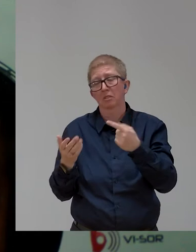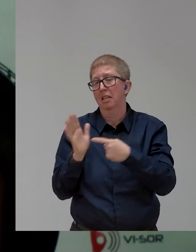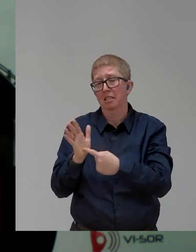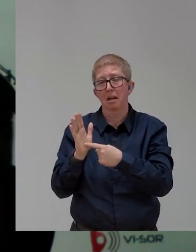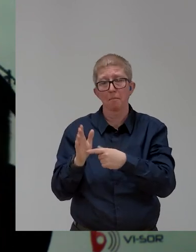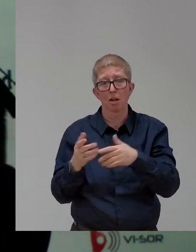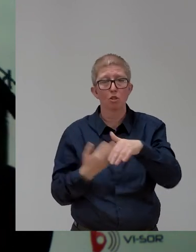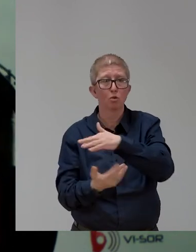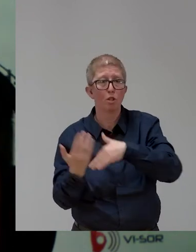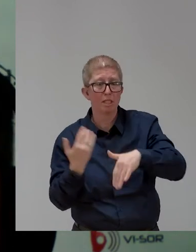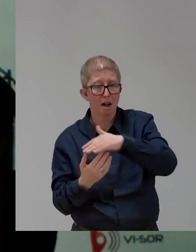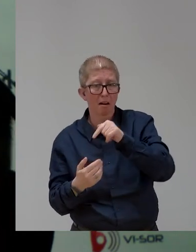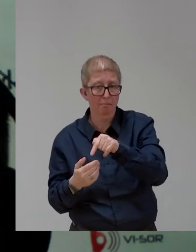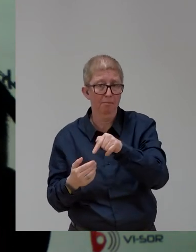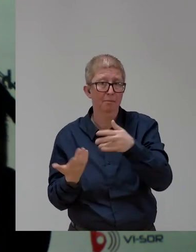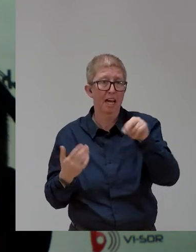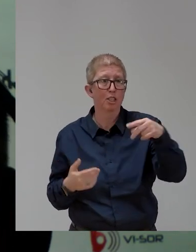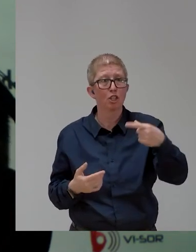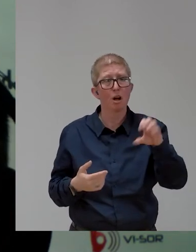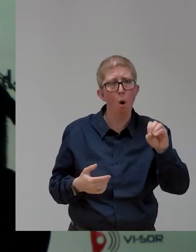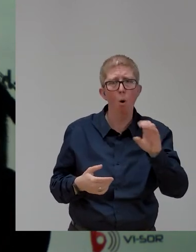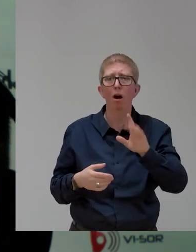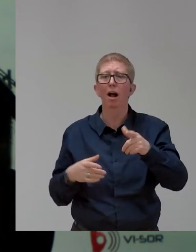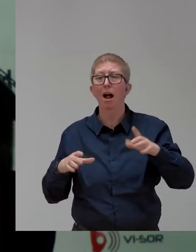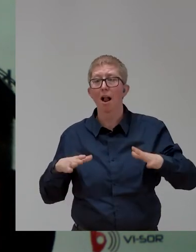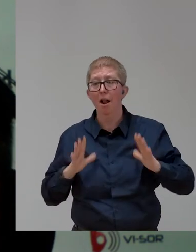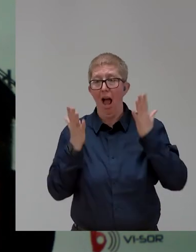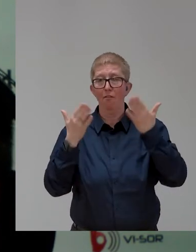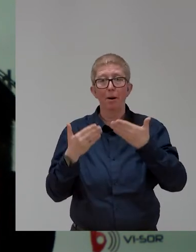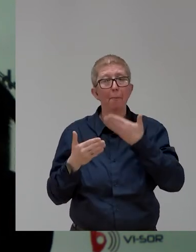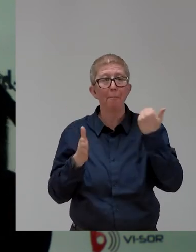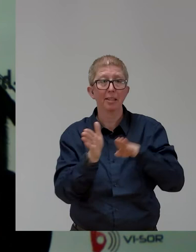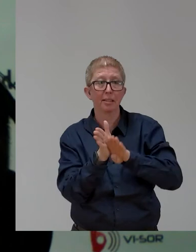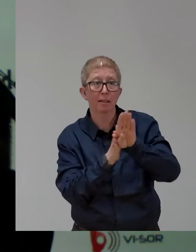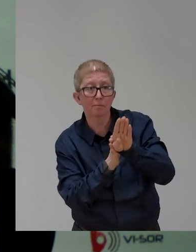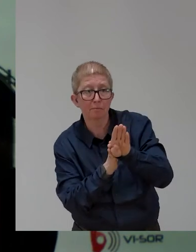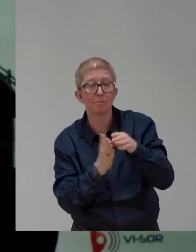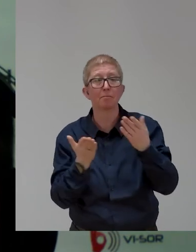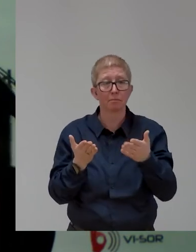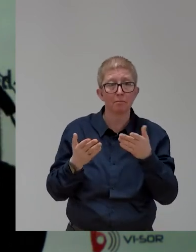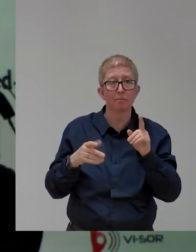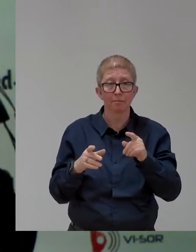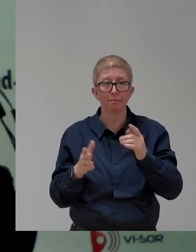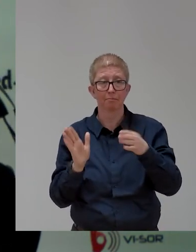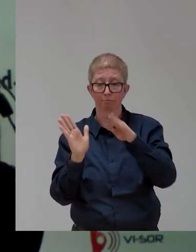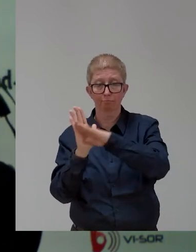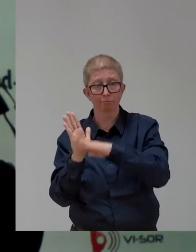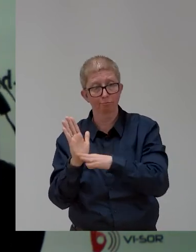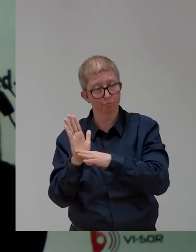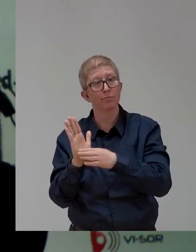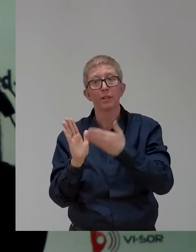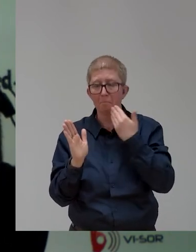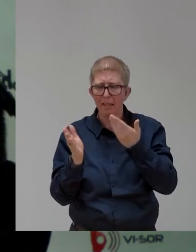the objective of improving people's lives, living conditions, and caring for the environment, such as would be the case for